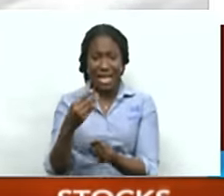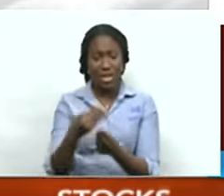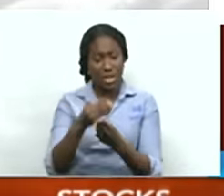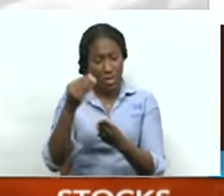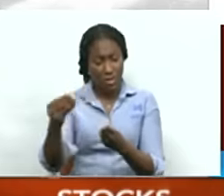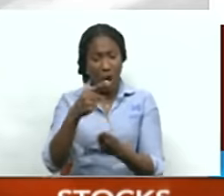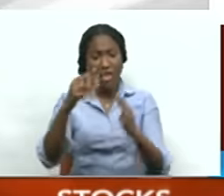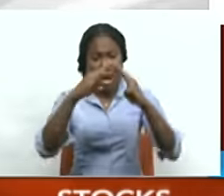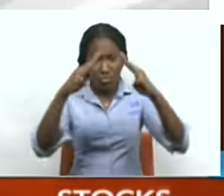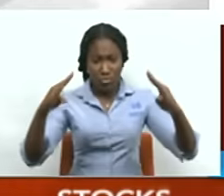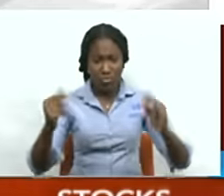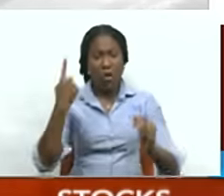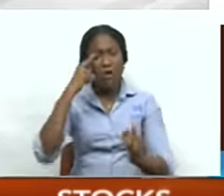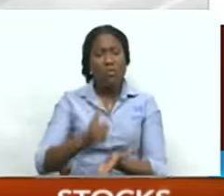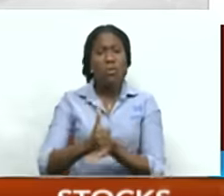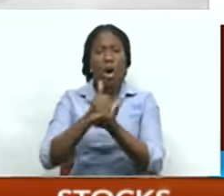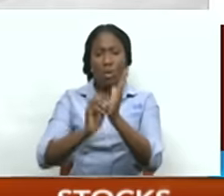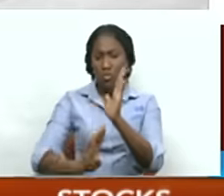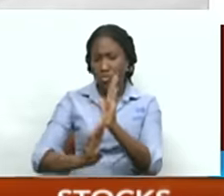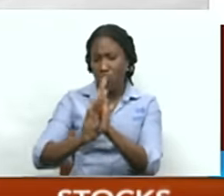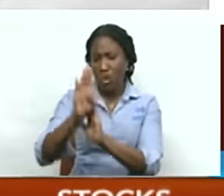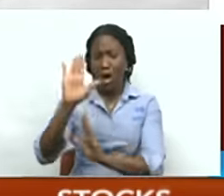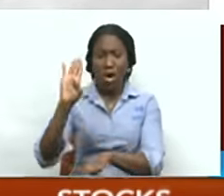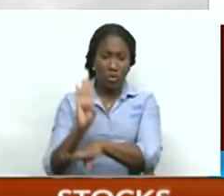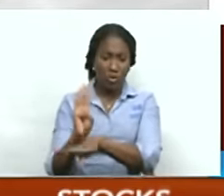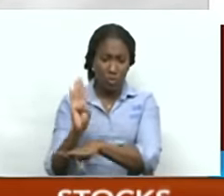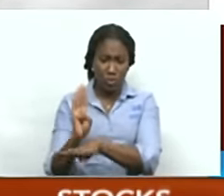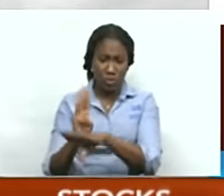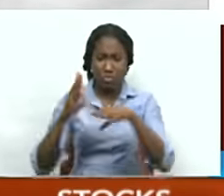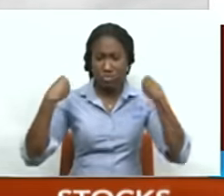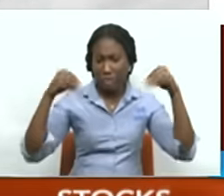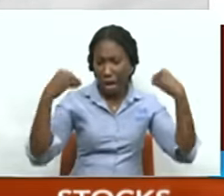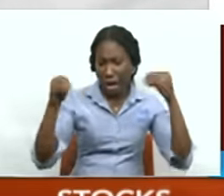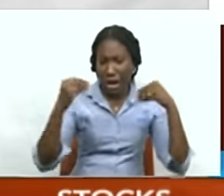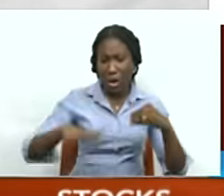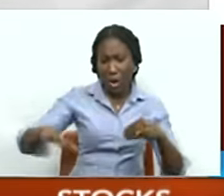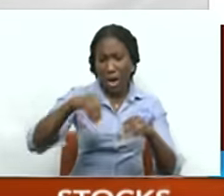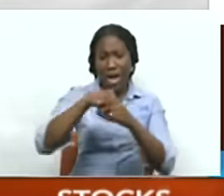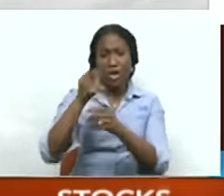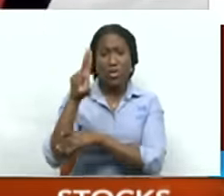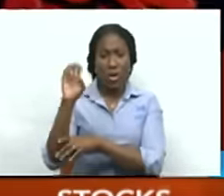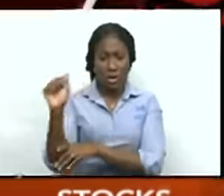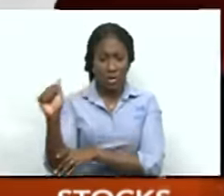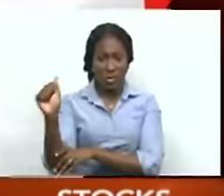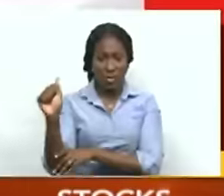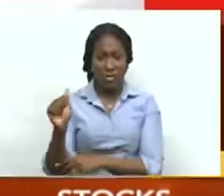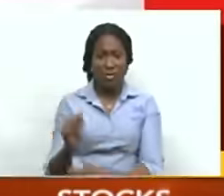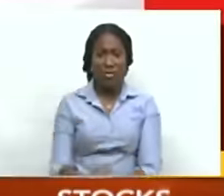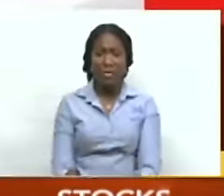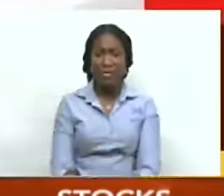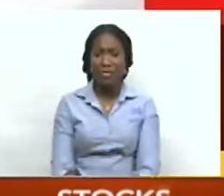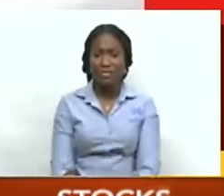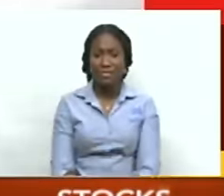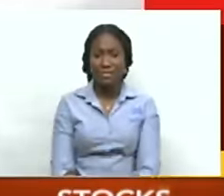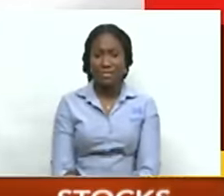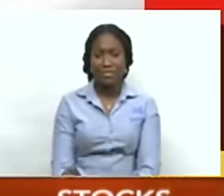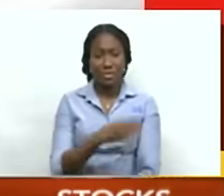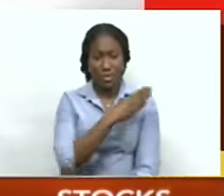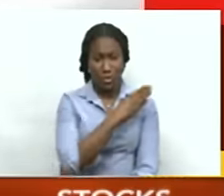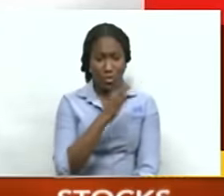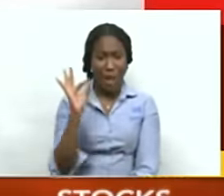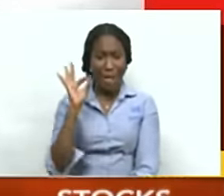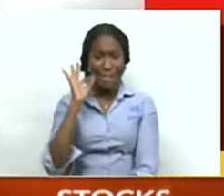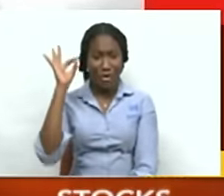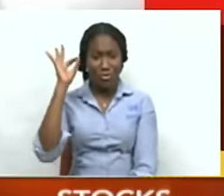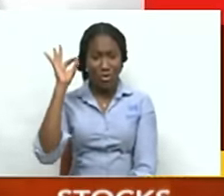its integrated retail portfolio in the United States market. Local pizza chain Mario's is advising its